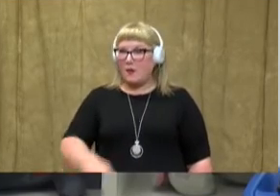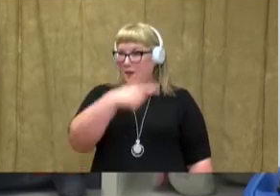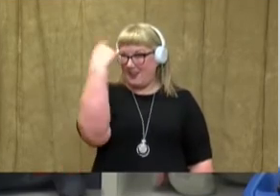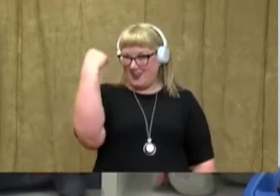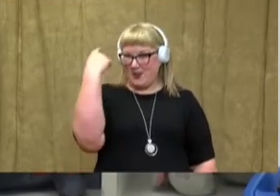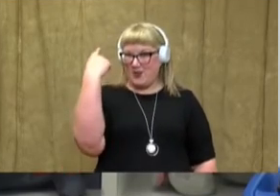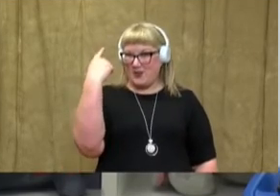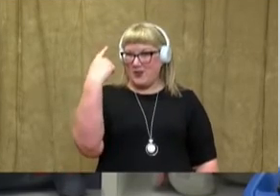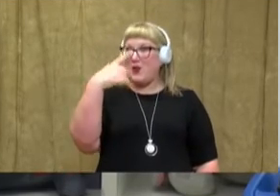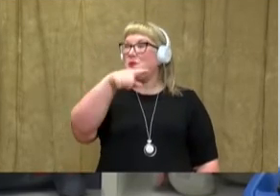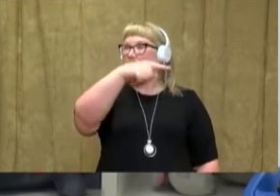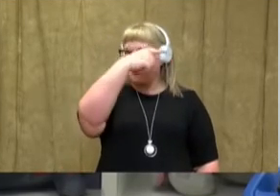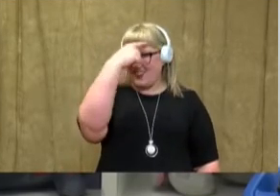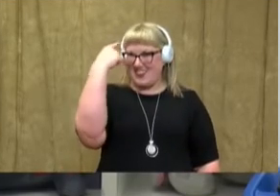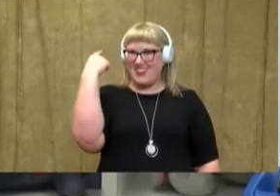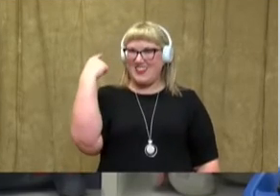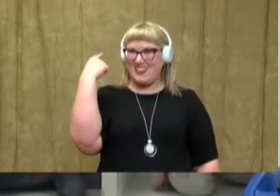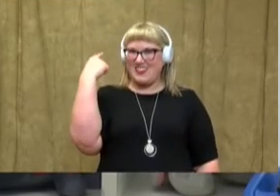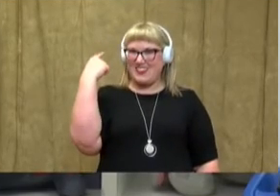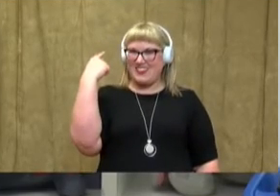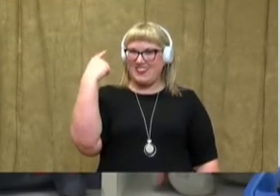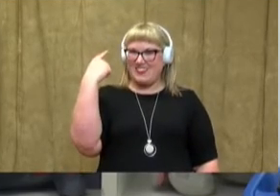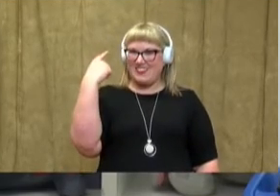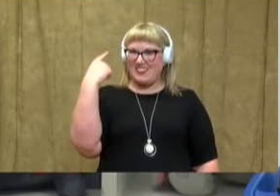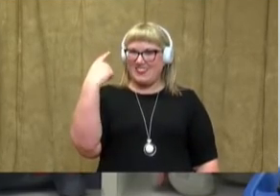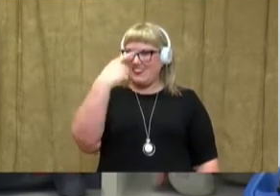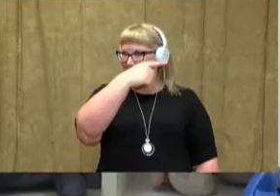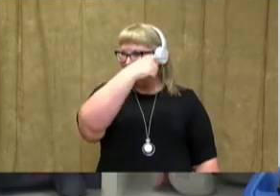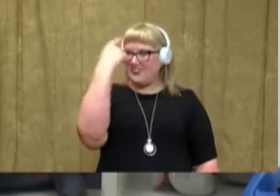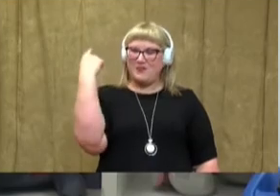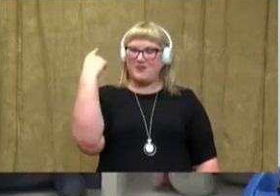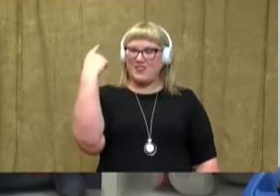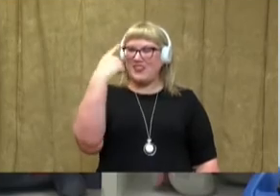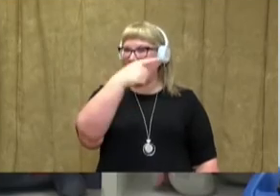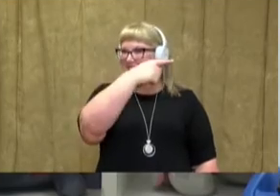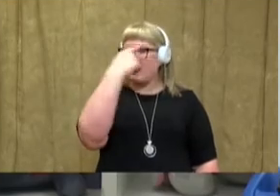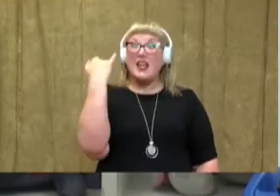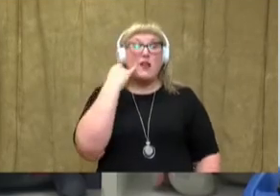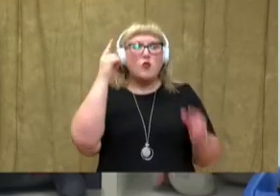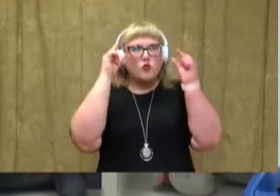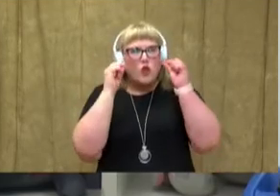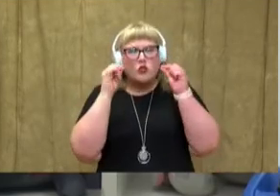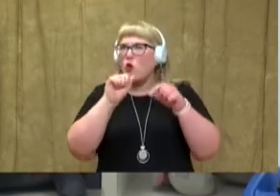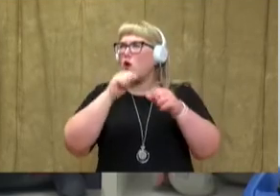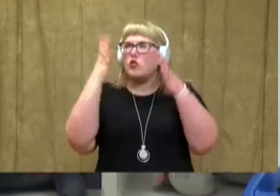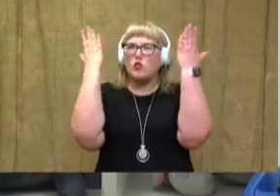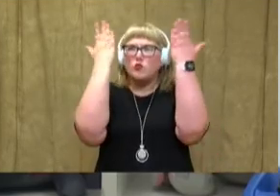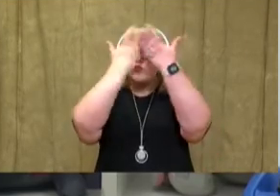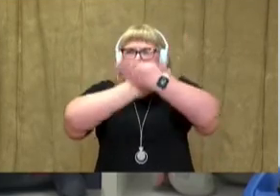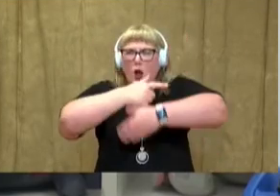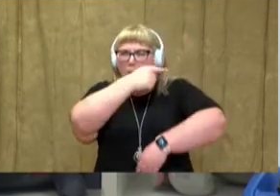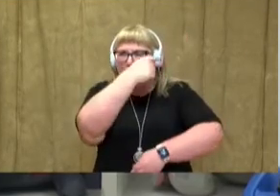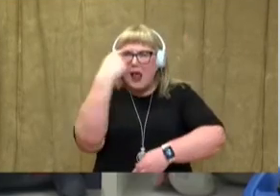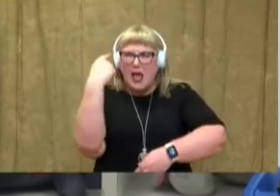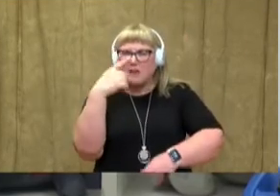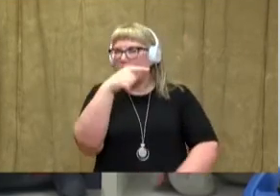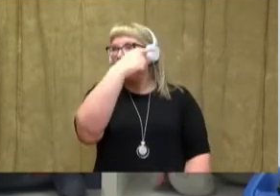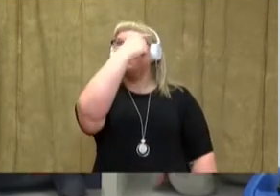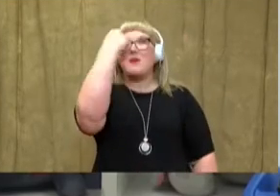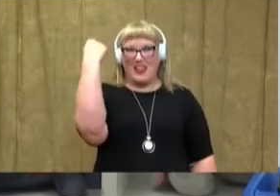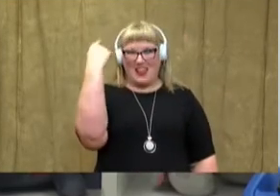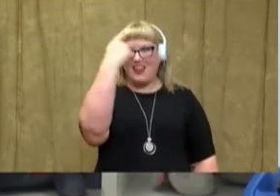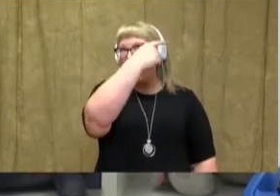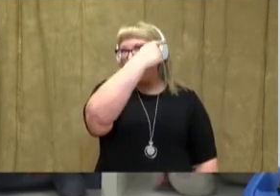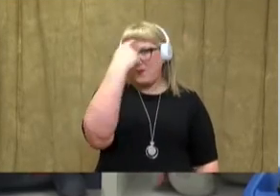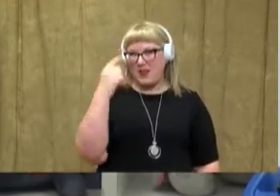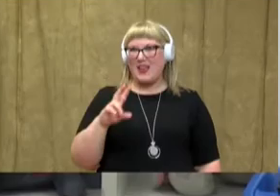Negro. If you close your eye, you see all black. So, look what you see when you close your eye. Negro,